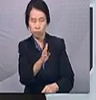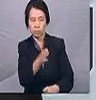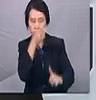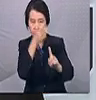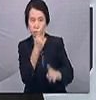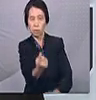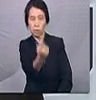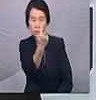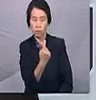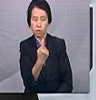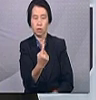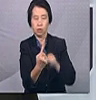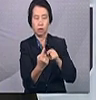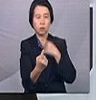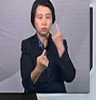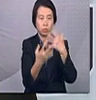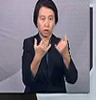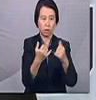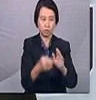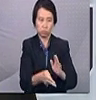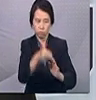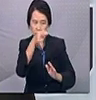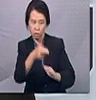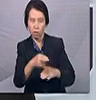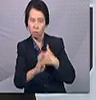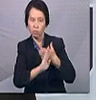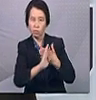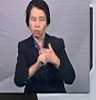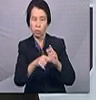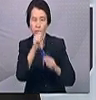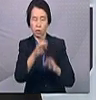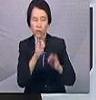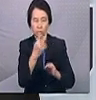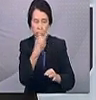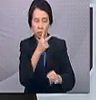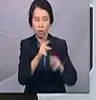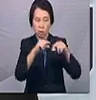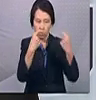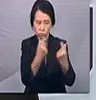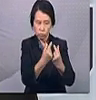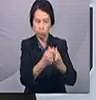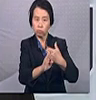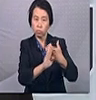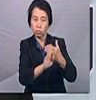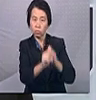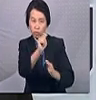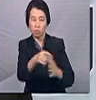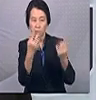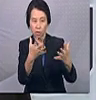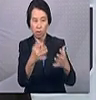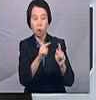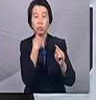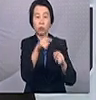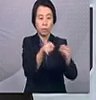approach towards those who have high risk group. So if you look into high risk group, we meant that those who have attended